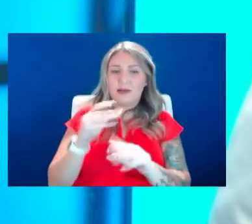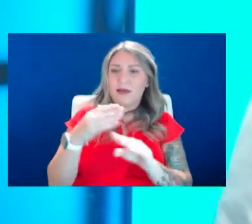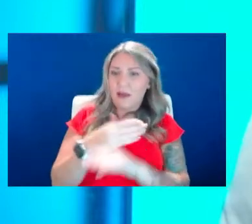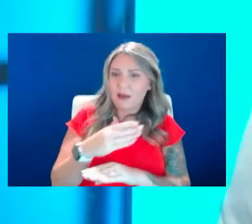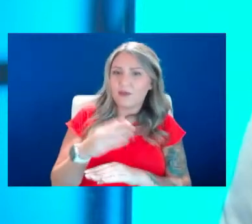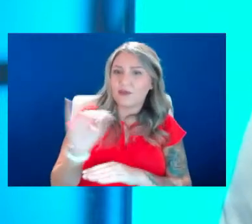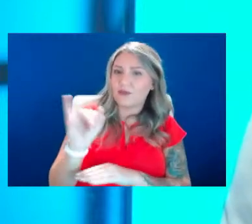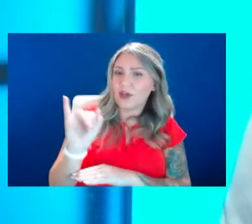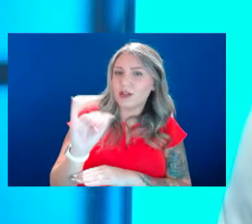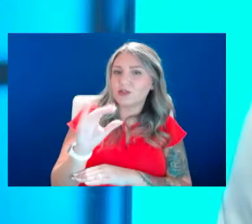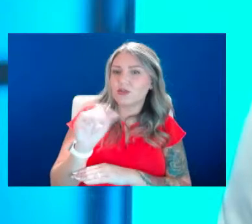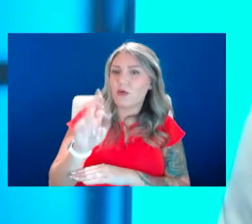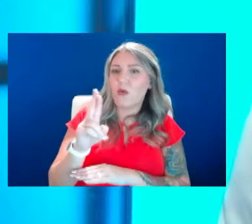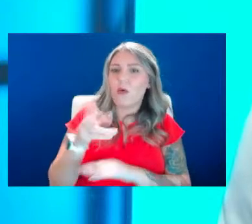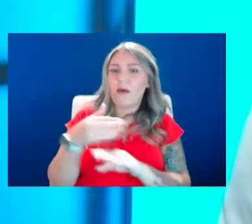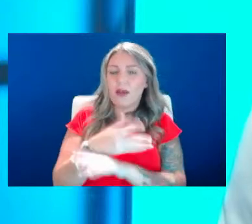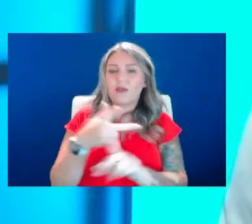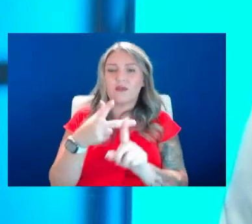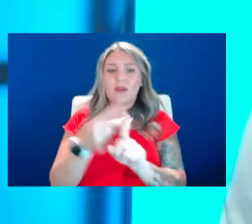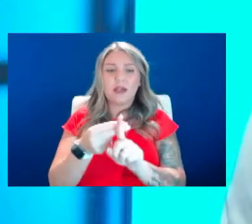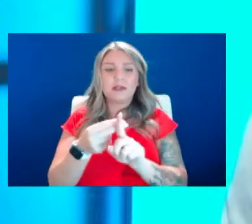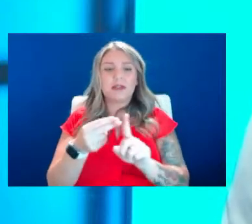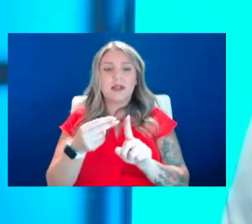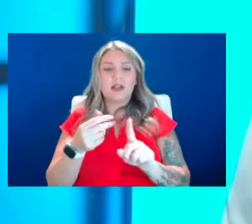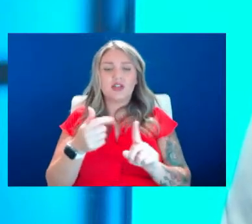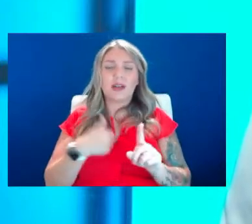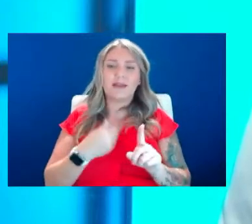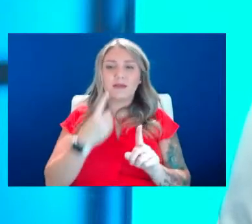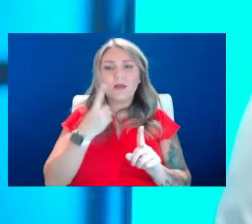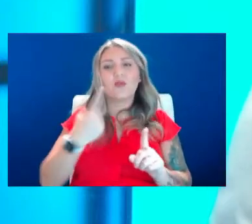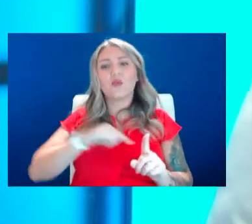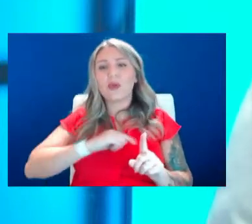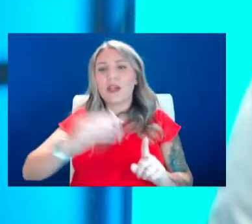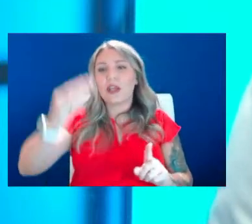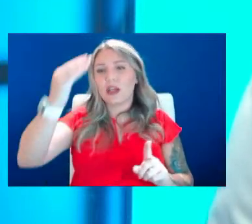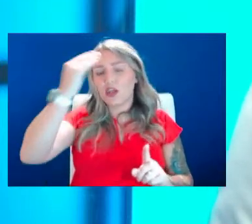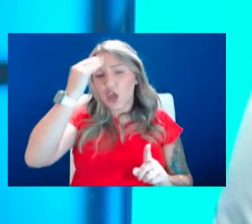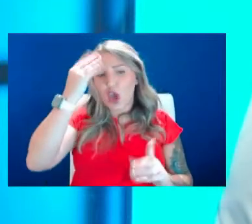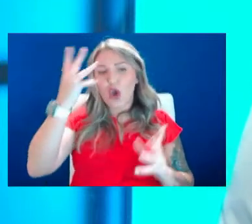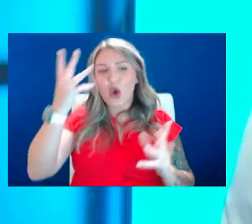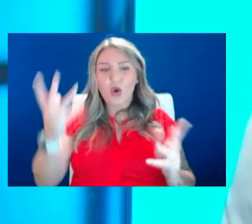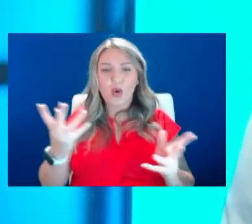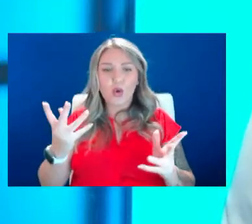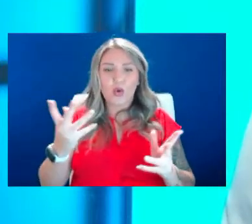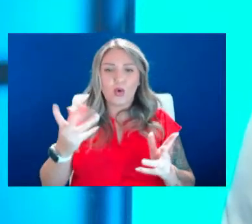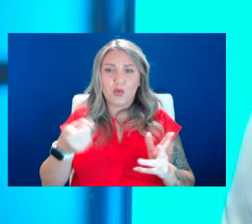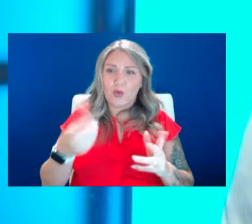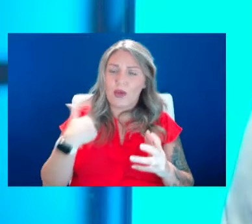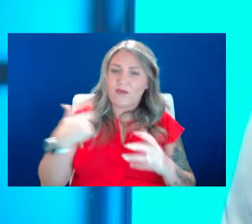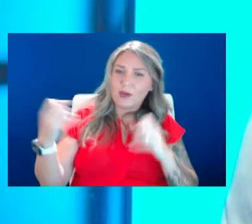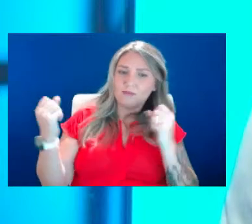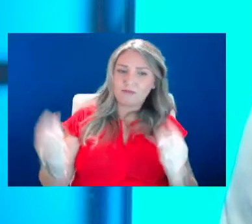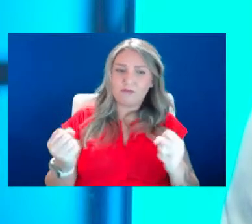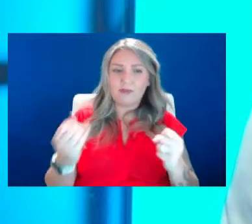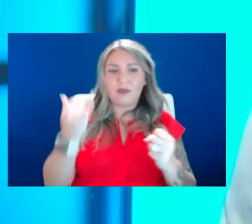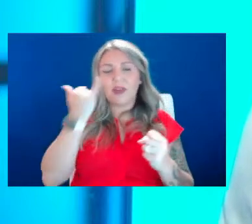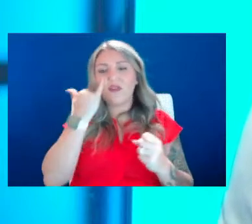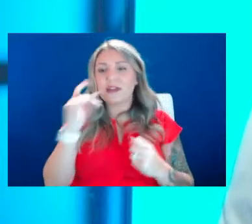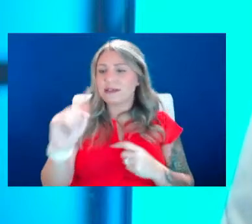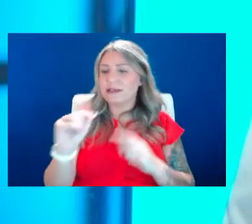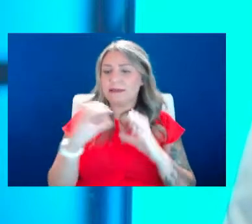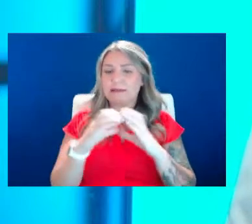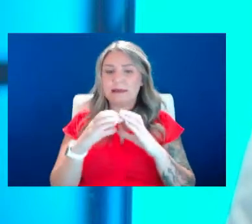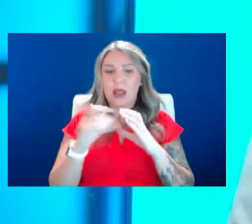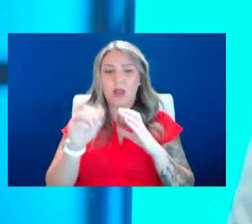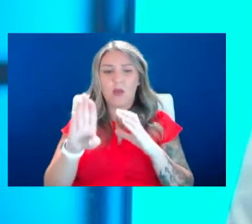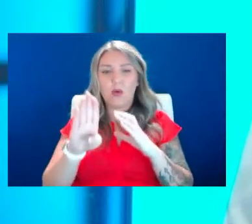after vaccination. So I think, we know that you do get that boost, whether it's that T cell or that B